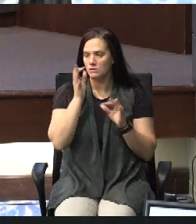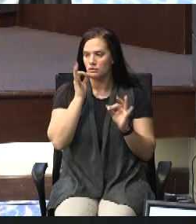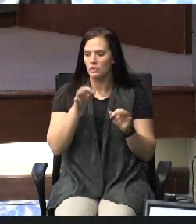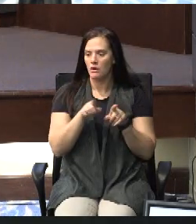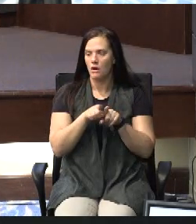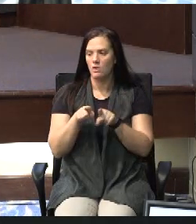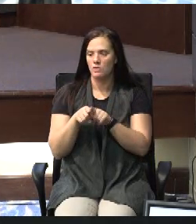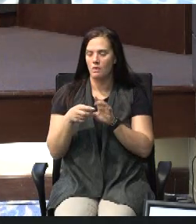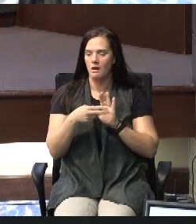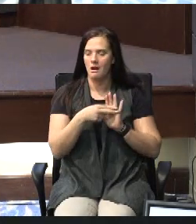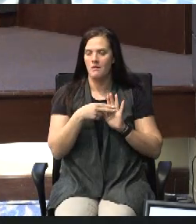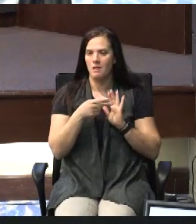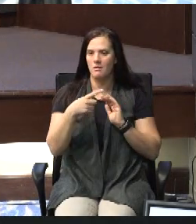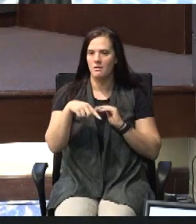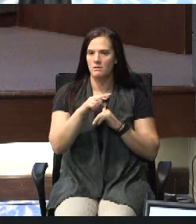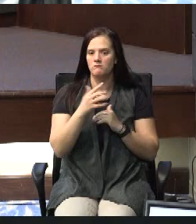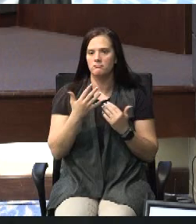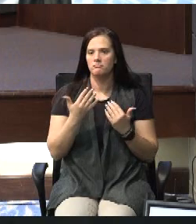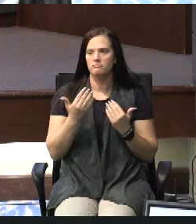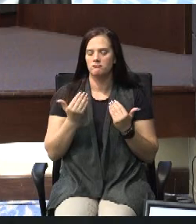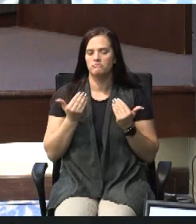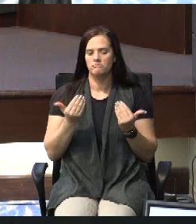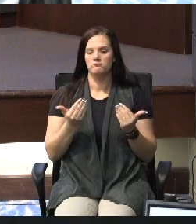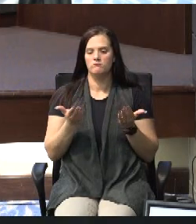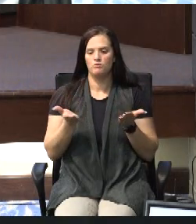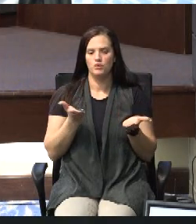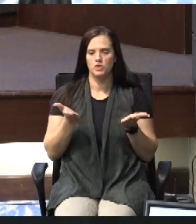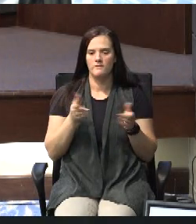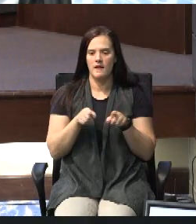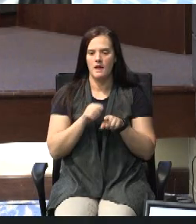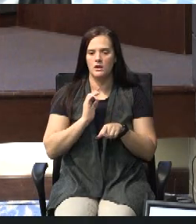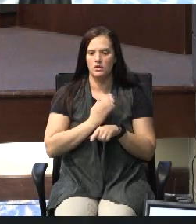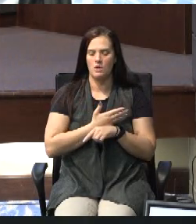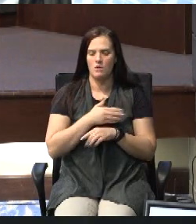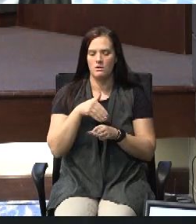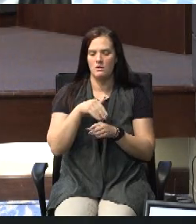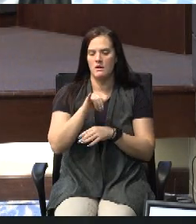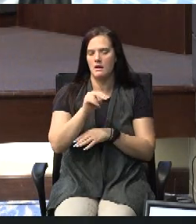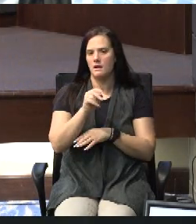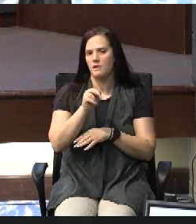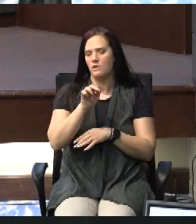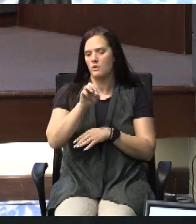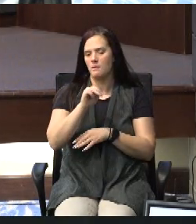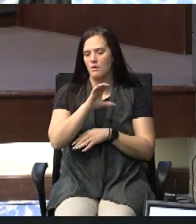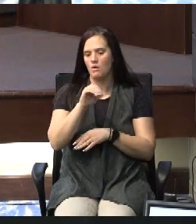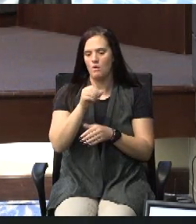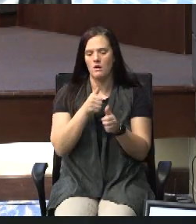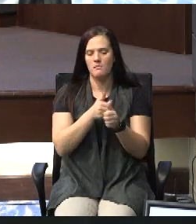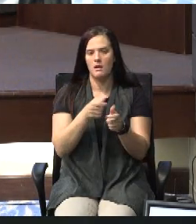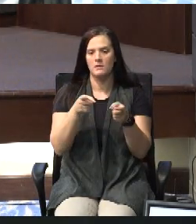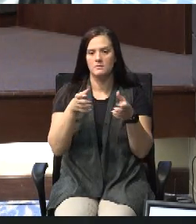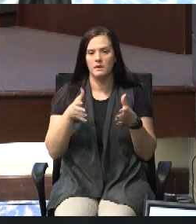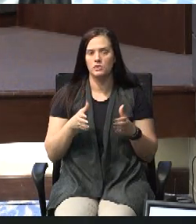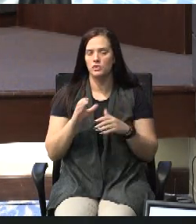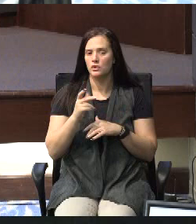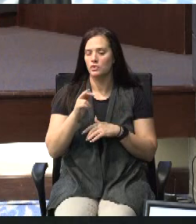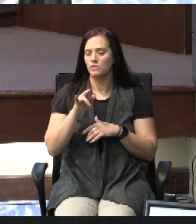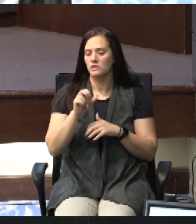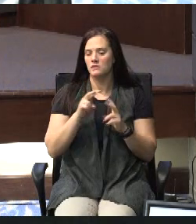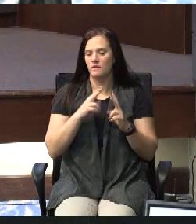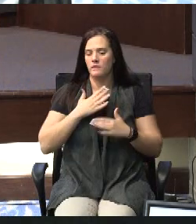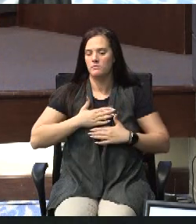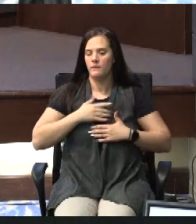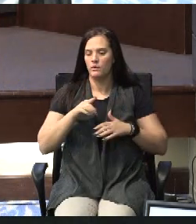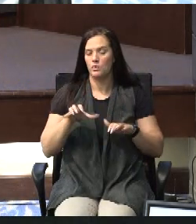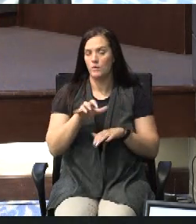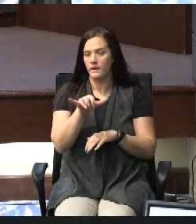also want to highlight him stepping up and serving as our interim code compliance manager. And Chris, very appreciative